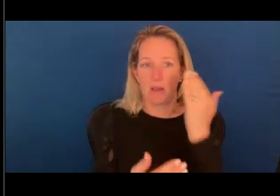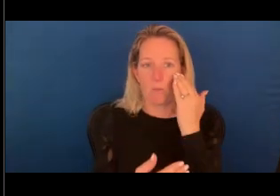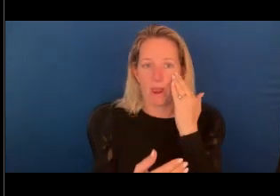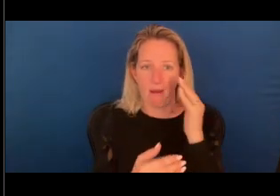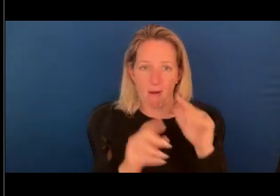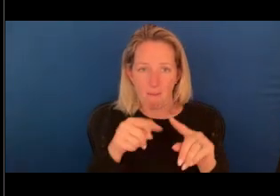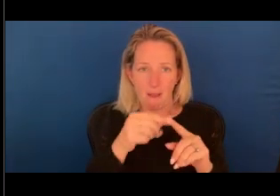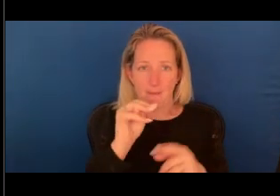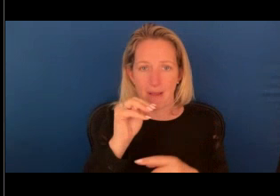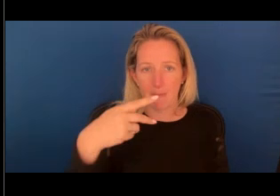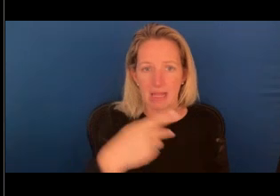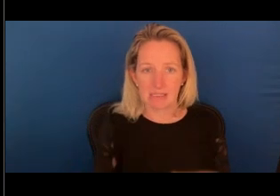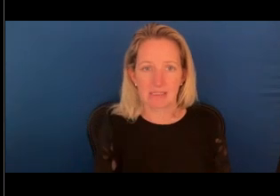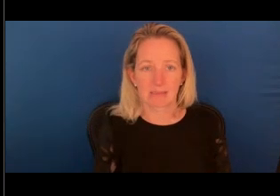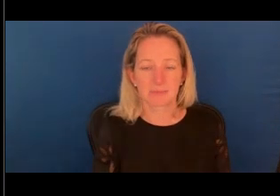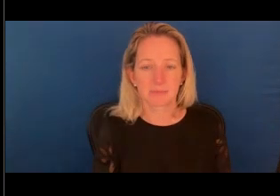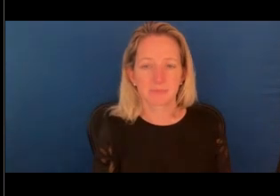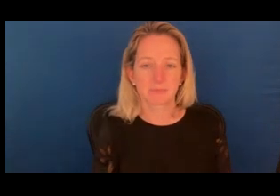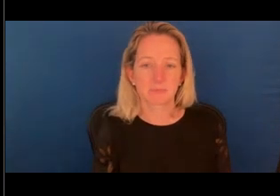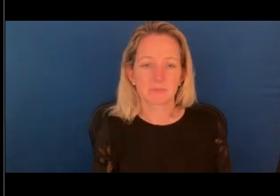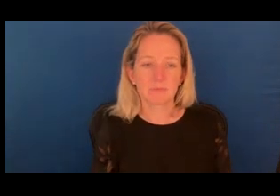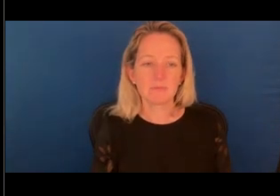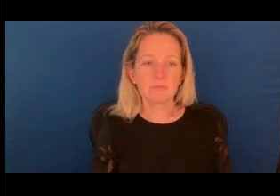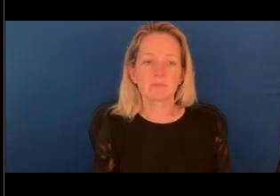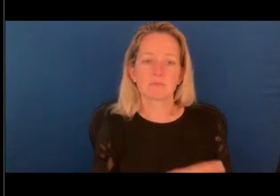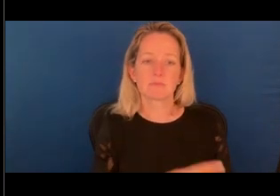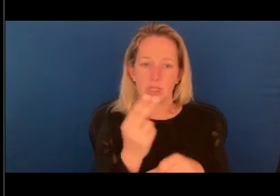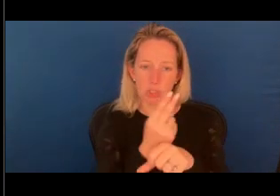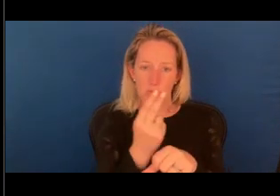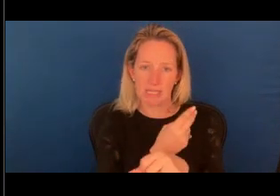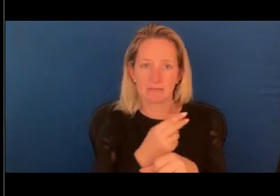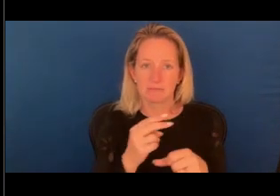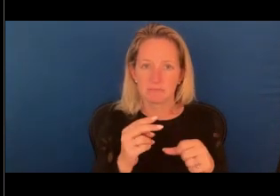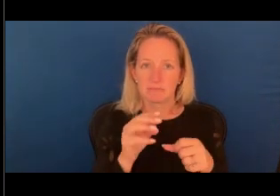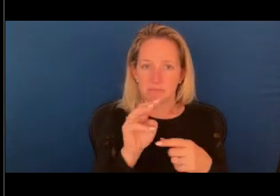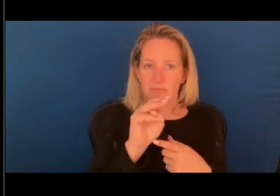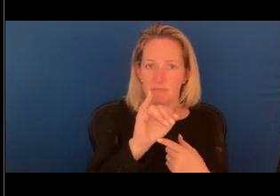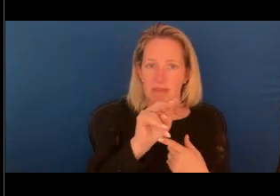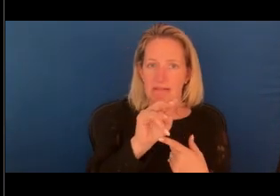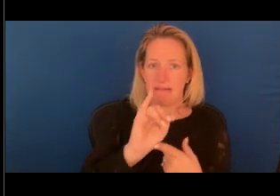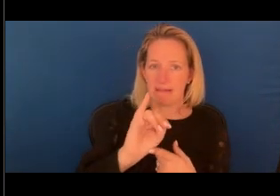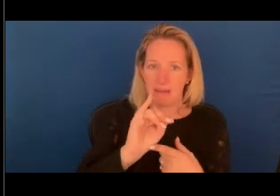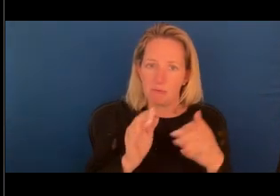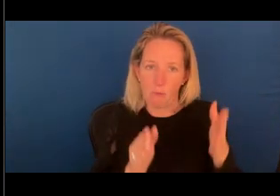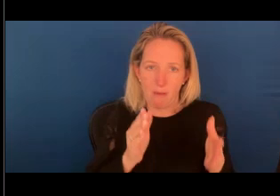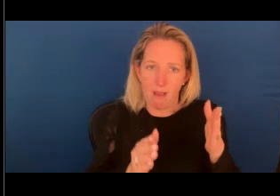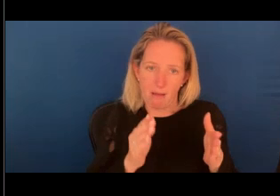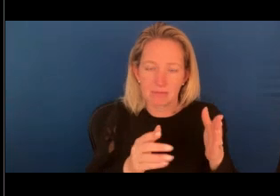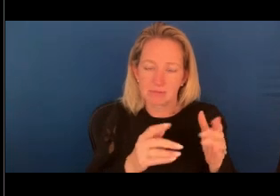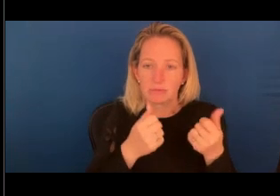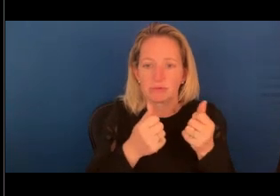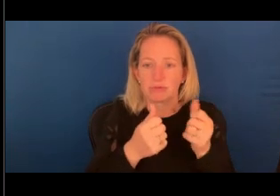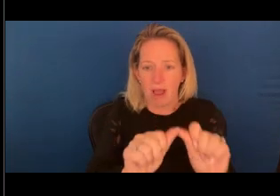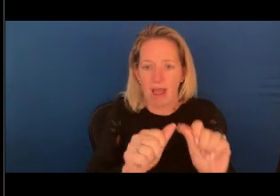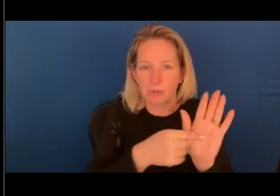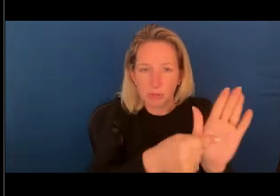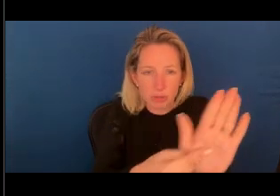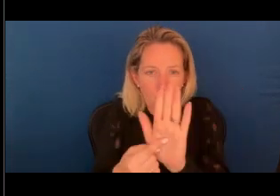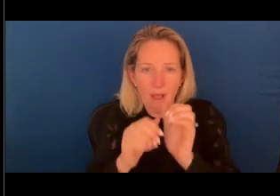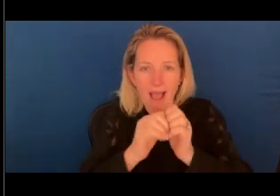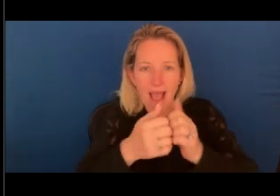and using these miniature model robots kind of encapsulate and show them exactly how the